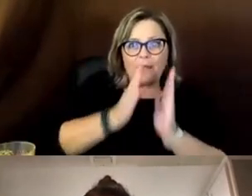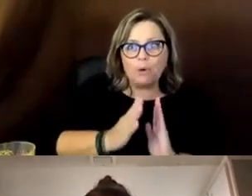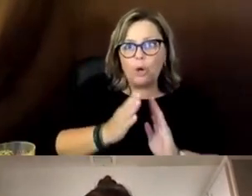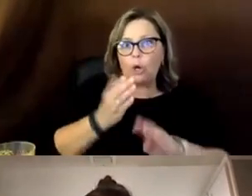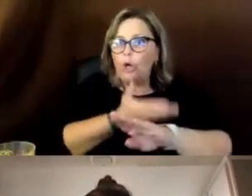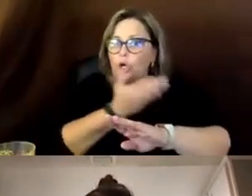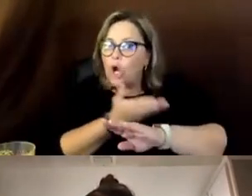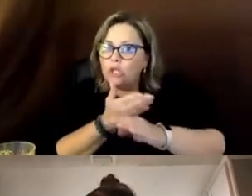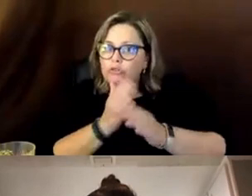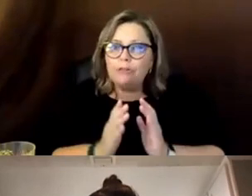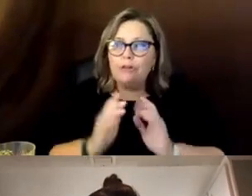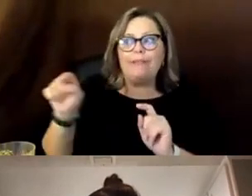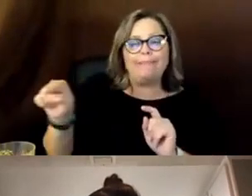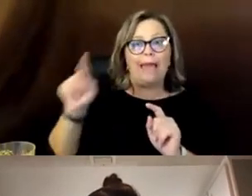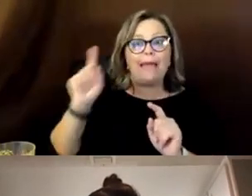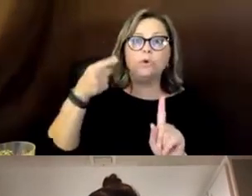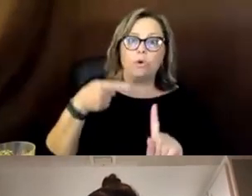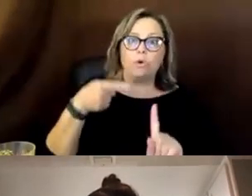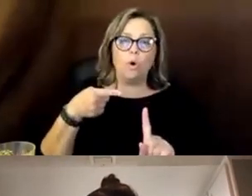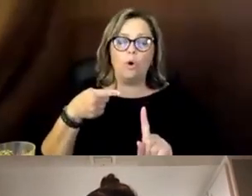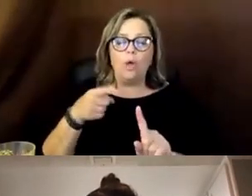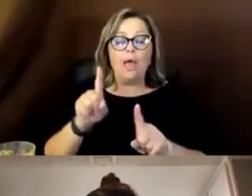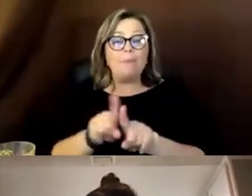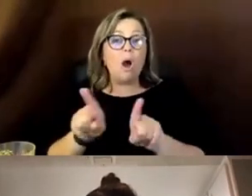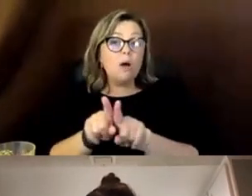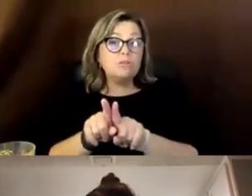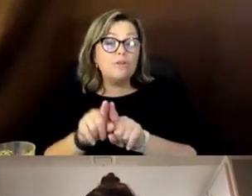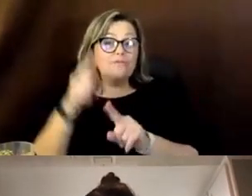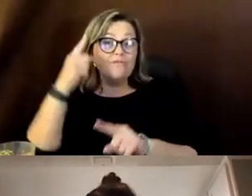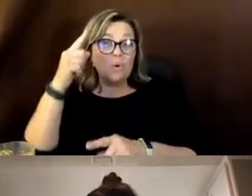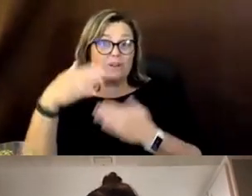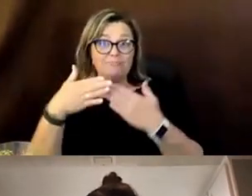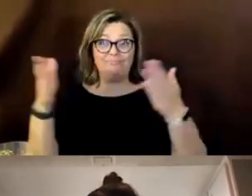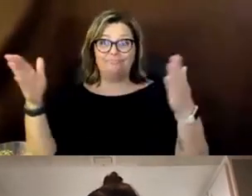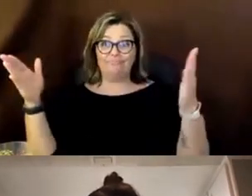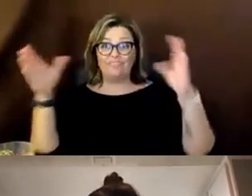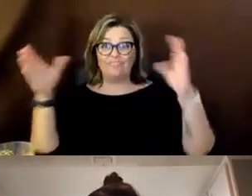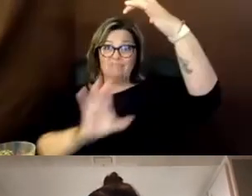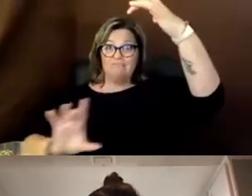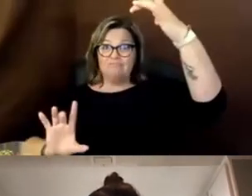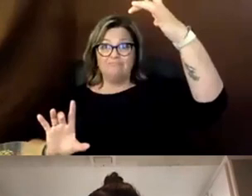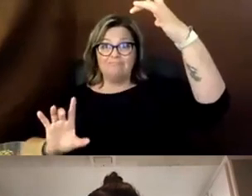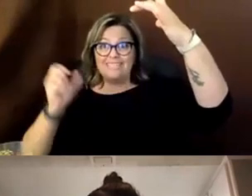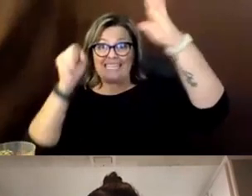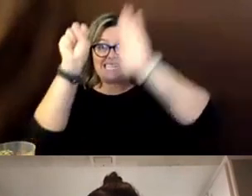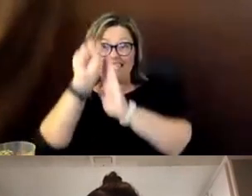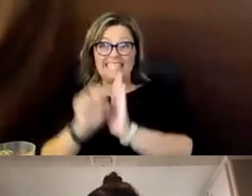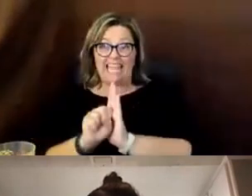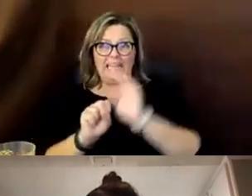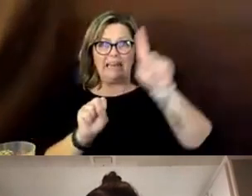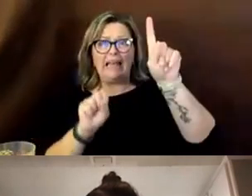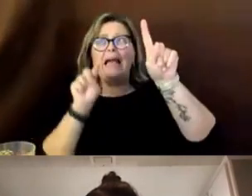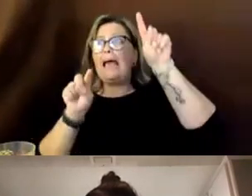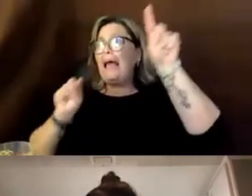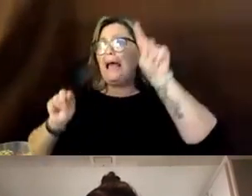that needs to be done. How at a state level, frankly, how these programs can be altered to more effectively serve smaller communities is something that